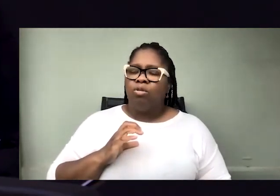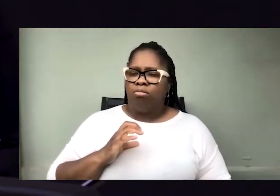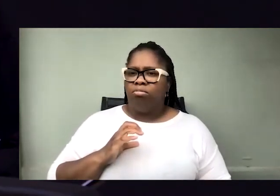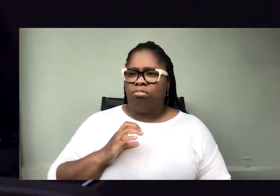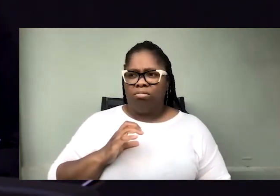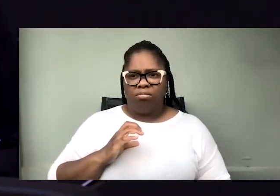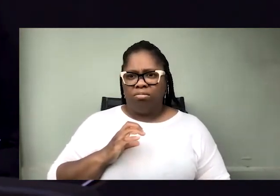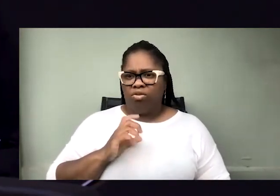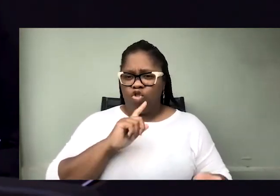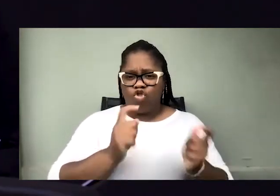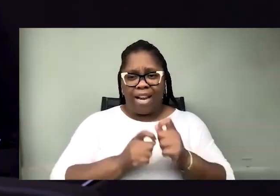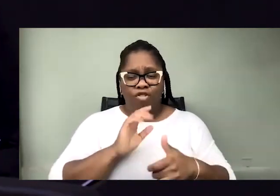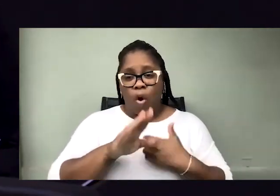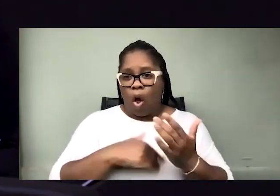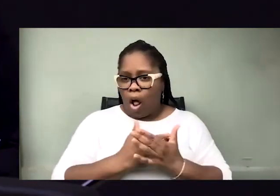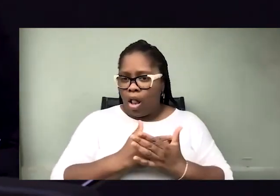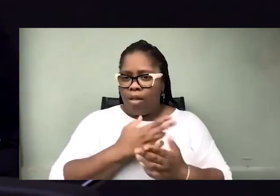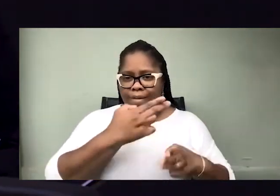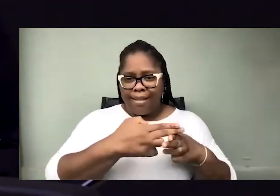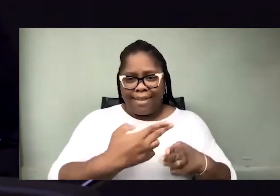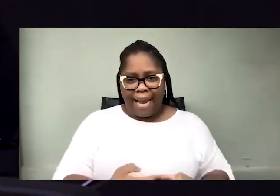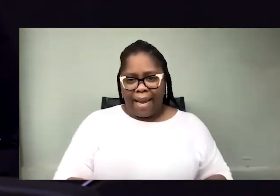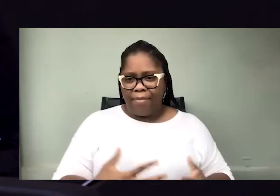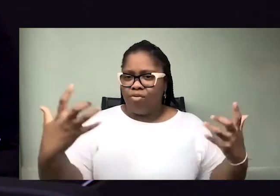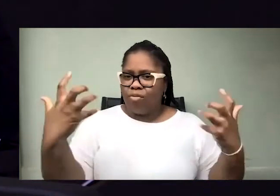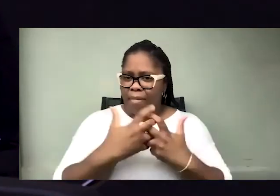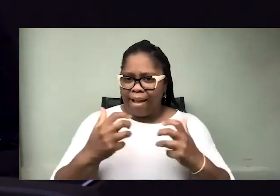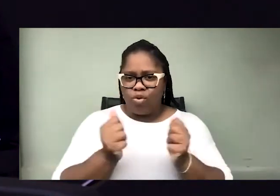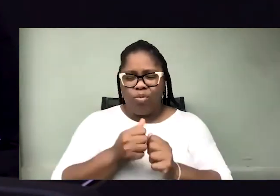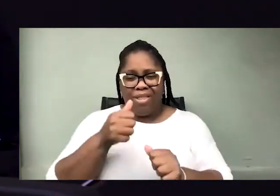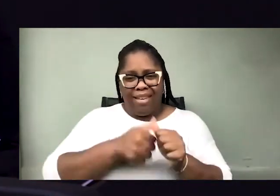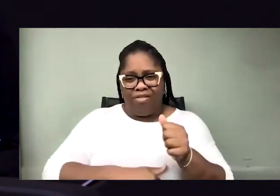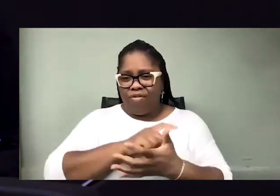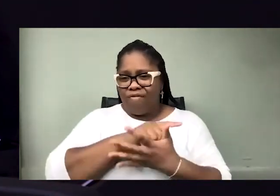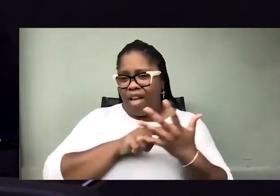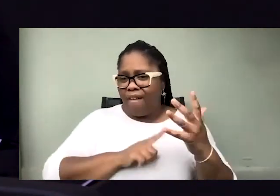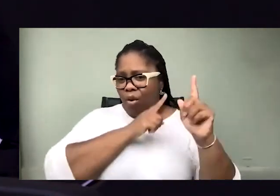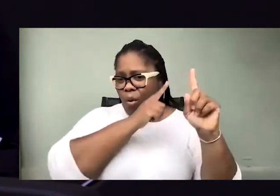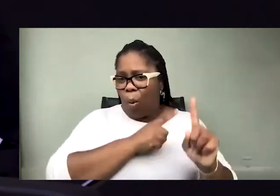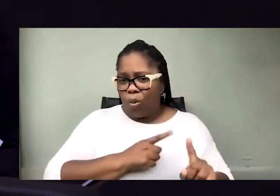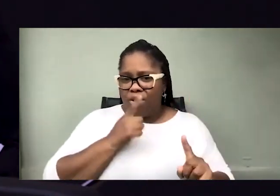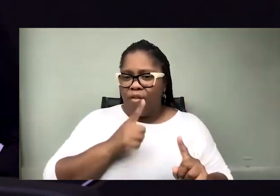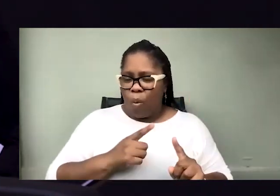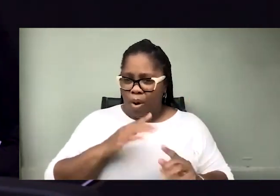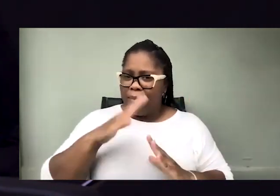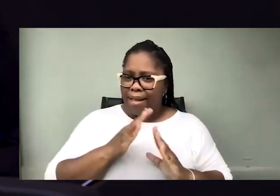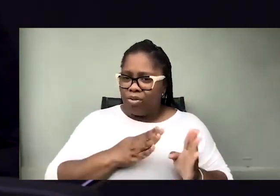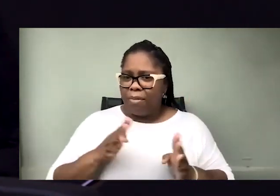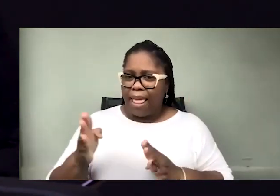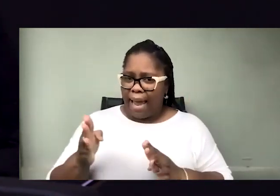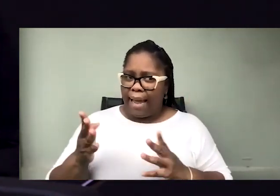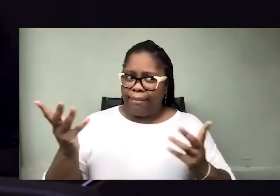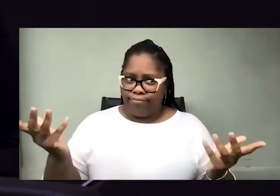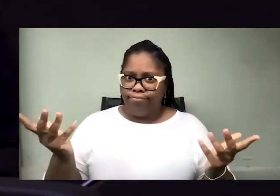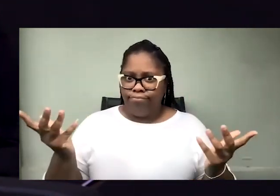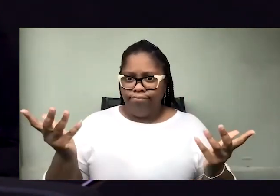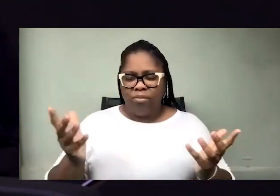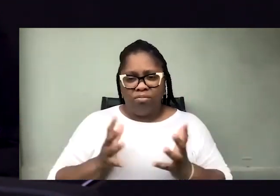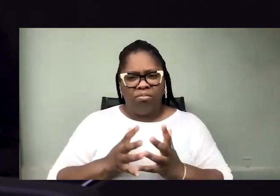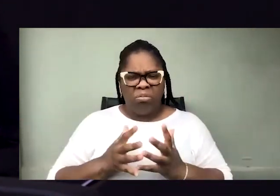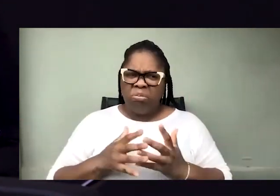renaming all of their standing committees to align with each of the 5 goals in the master plan. So there's a lot